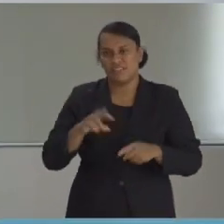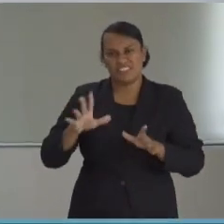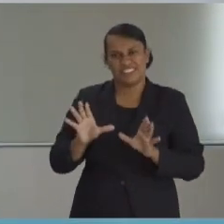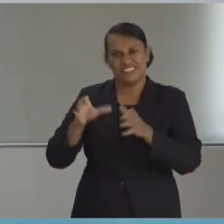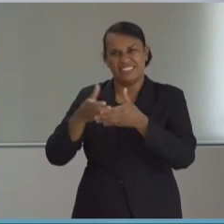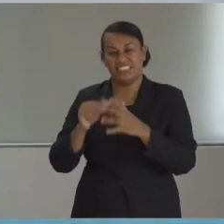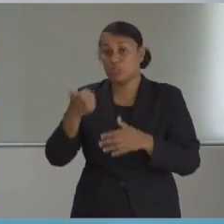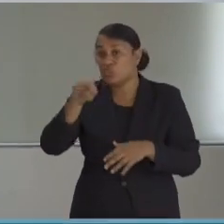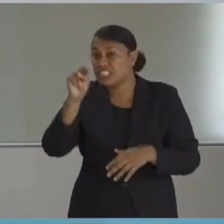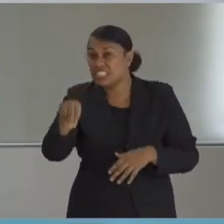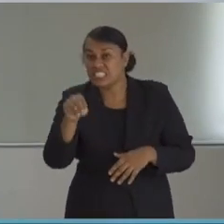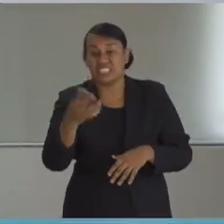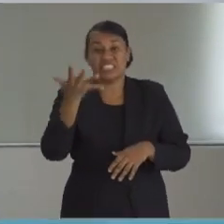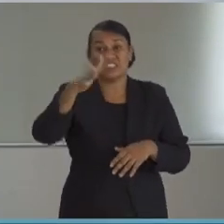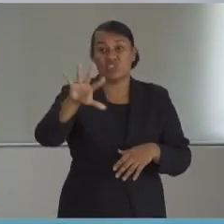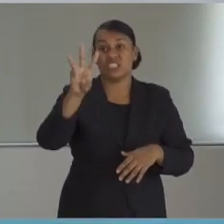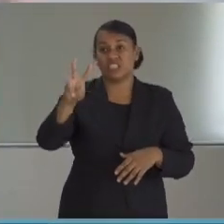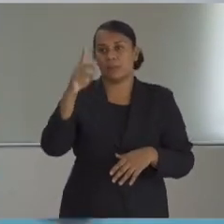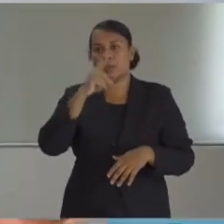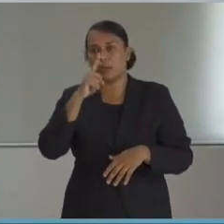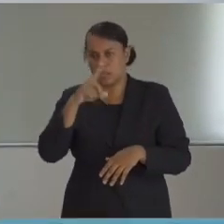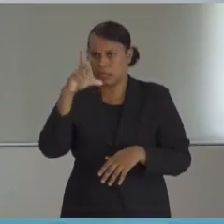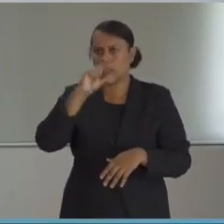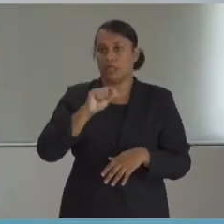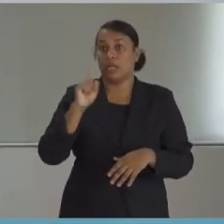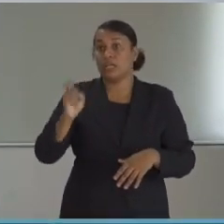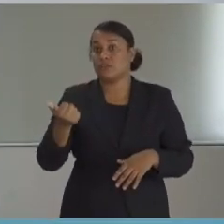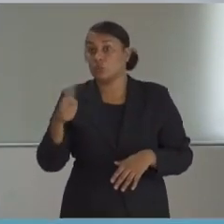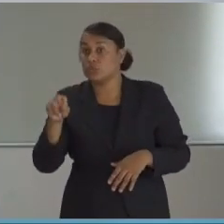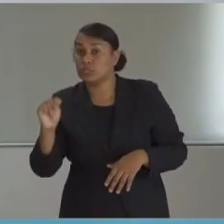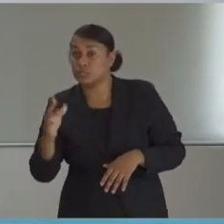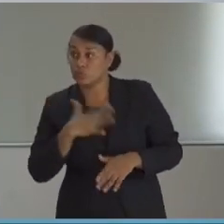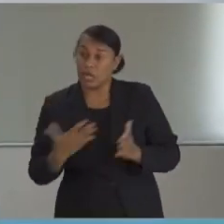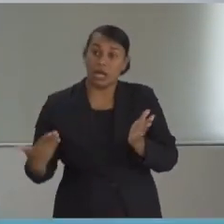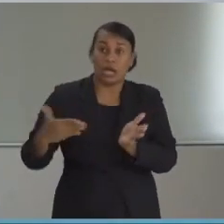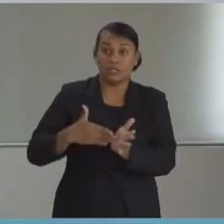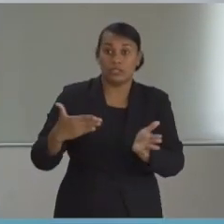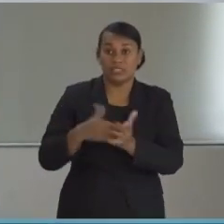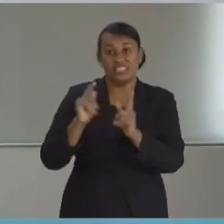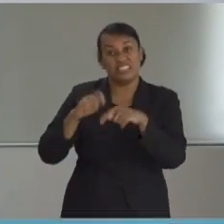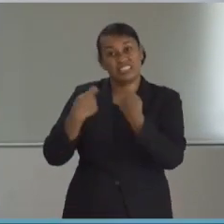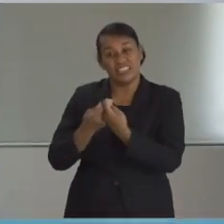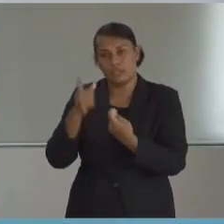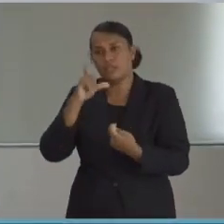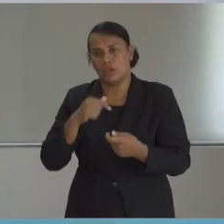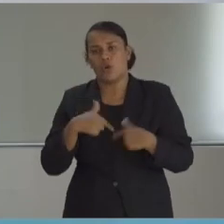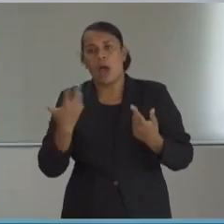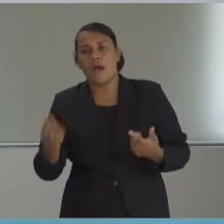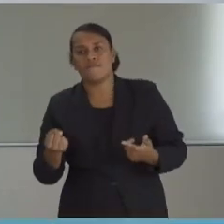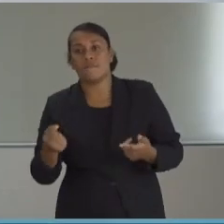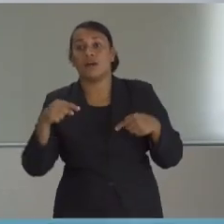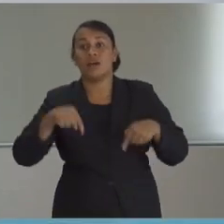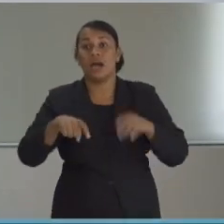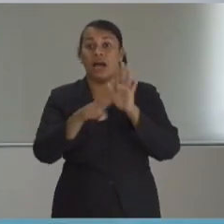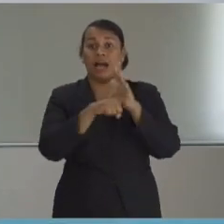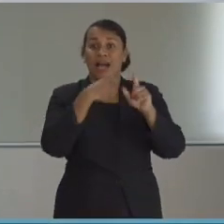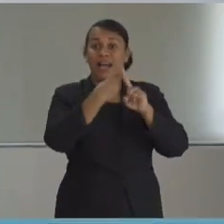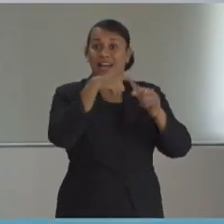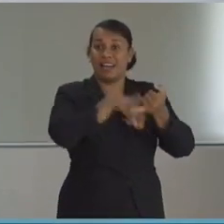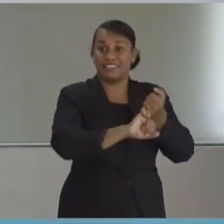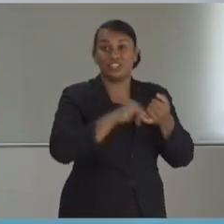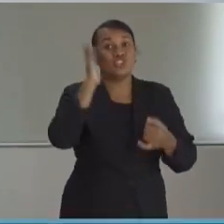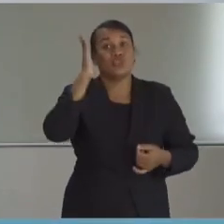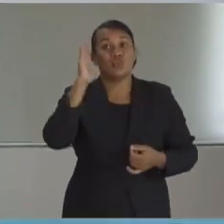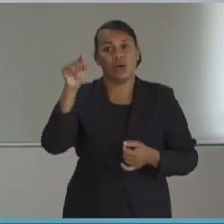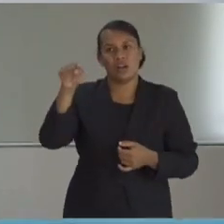a few more added. And as been alluded to, we have the staging at RKS so that we avoid congestion in